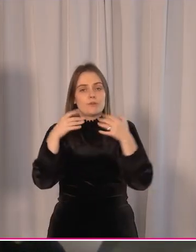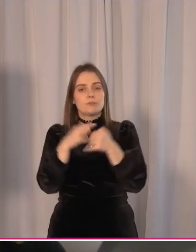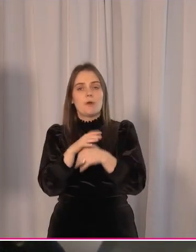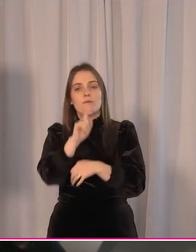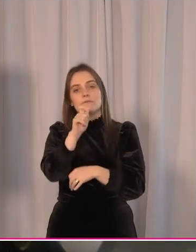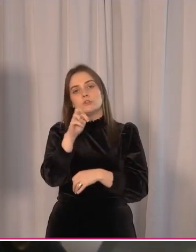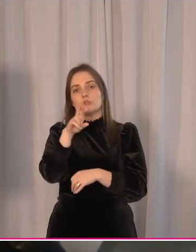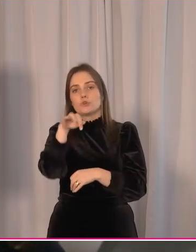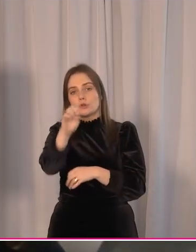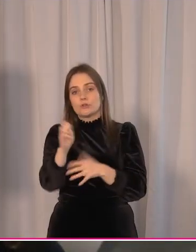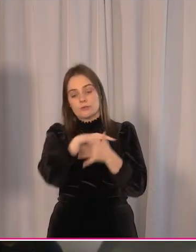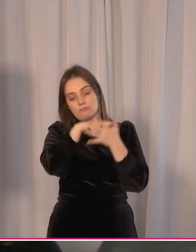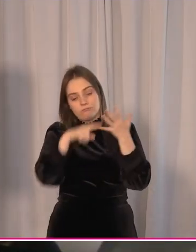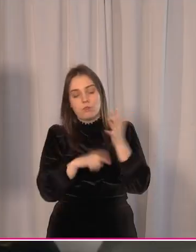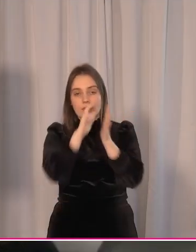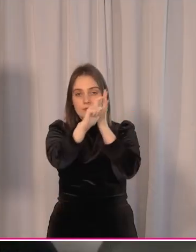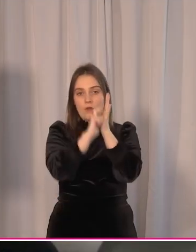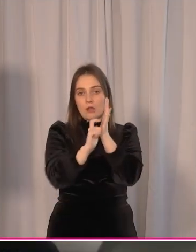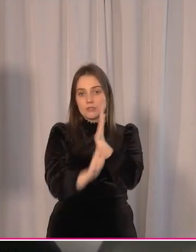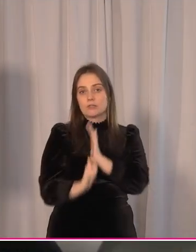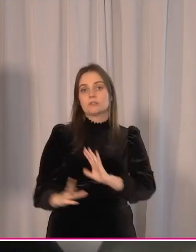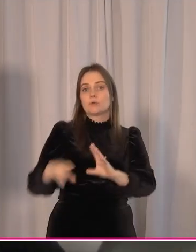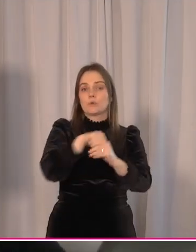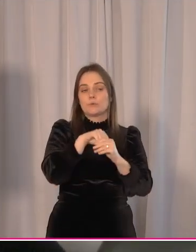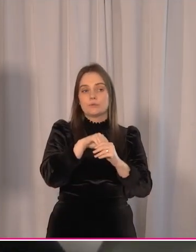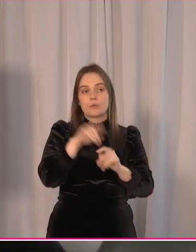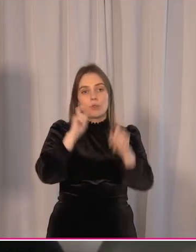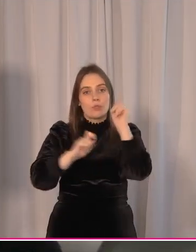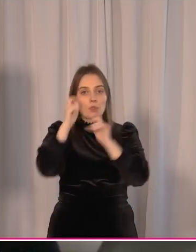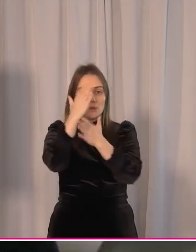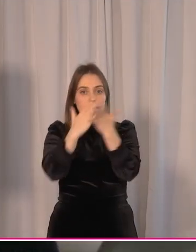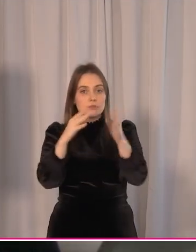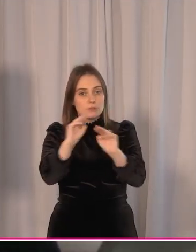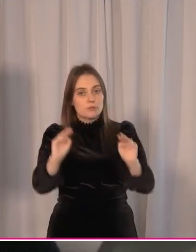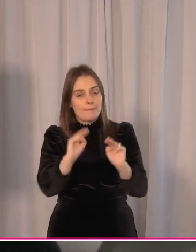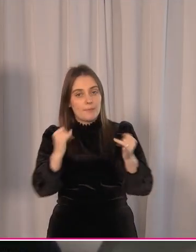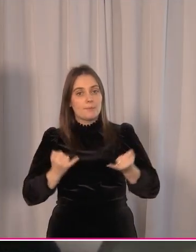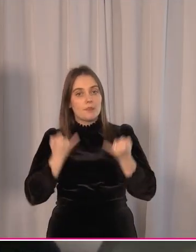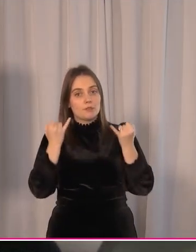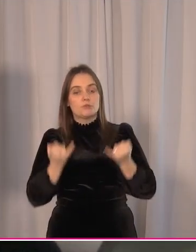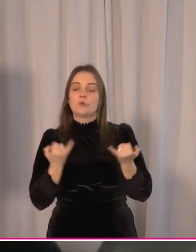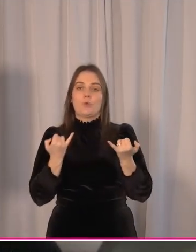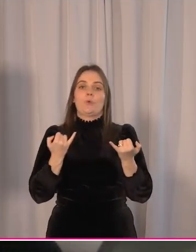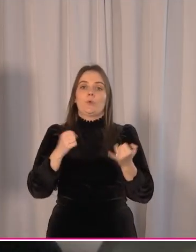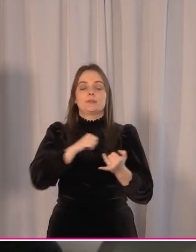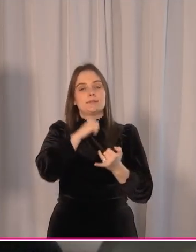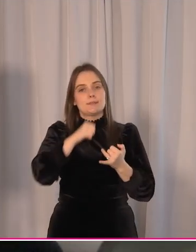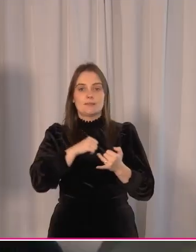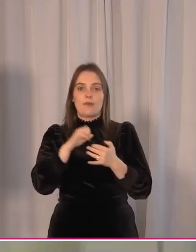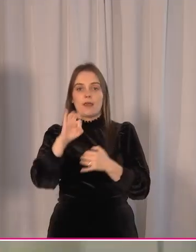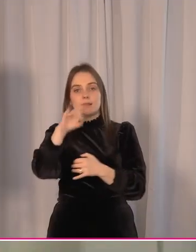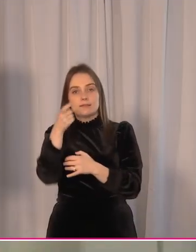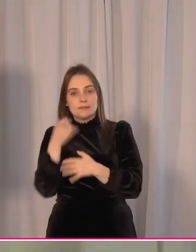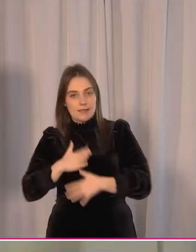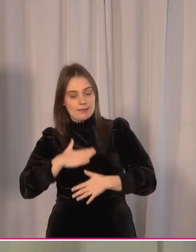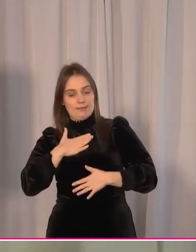know, it cuts across multiple articles. So the thought of some people enjoying a satisfying sex life